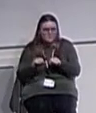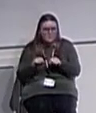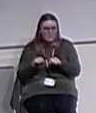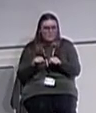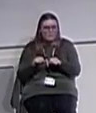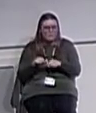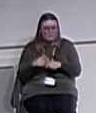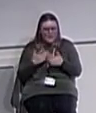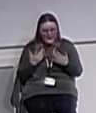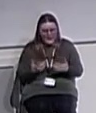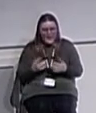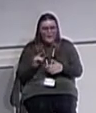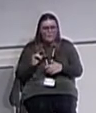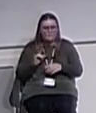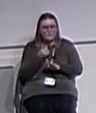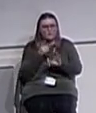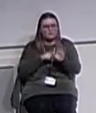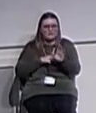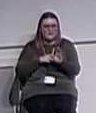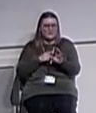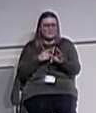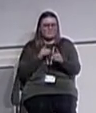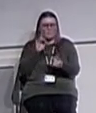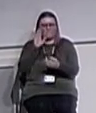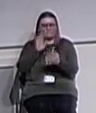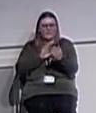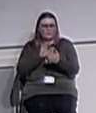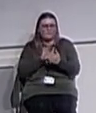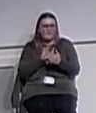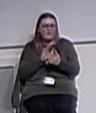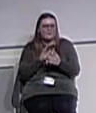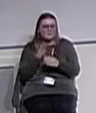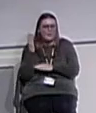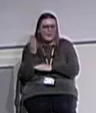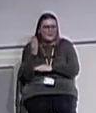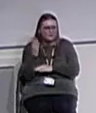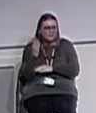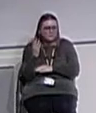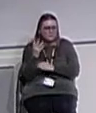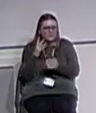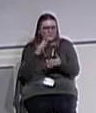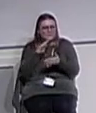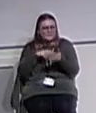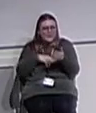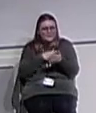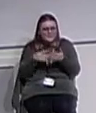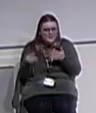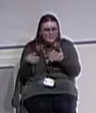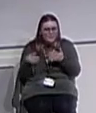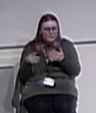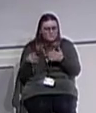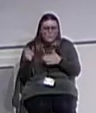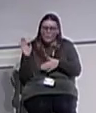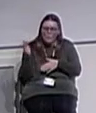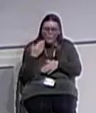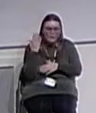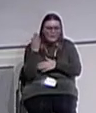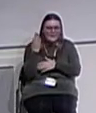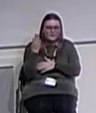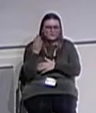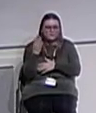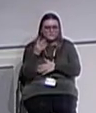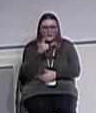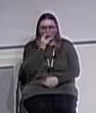much back to in-person lectures. We have timetable slots for your lectures, which could be any time from